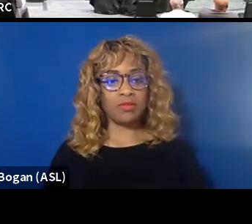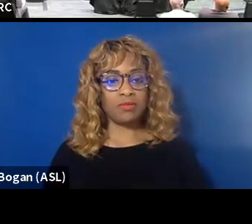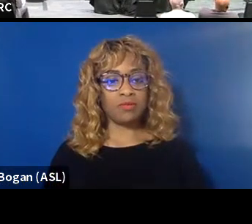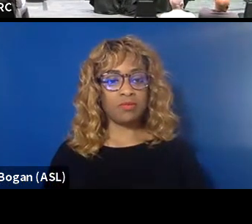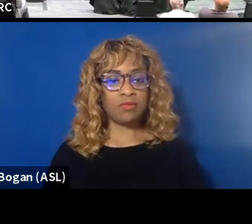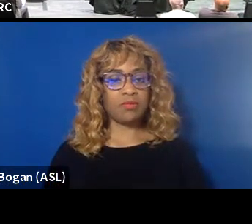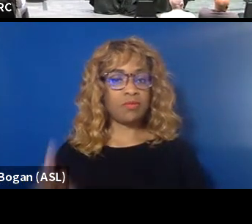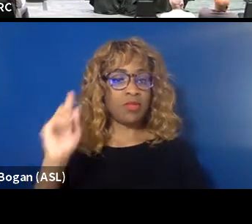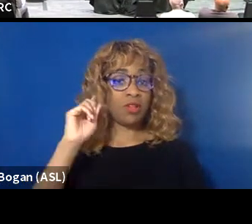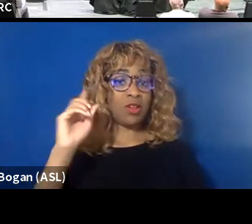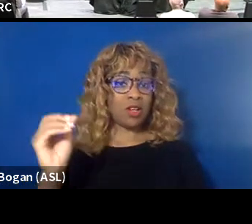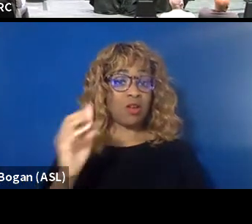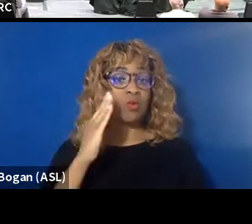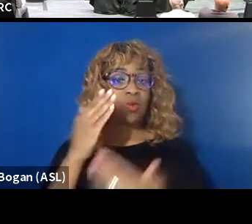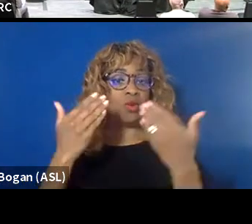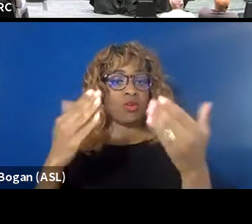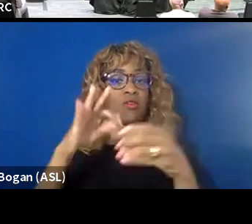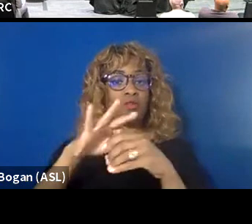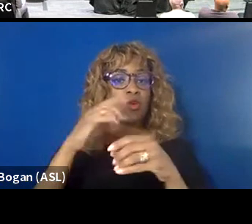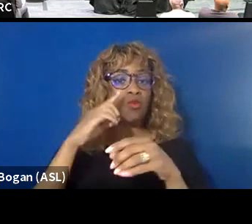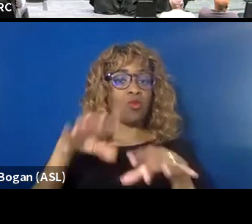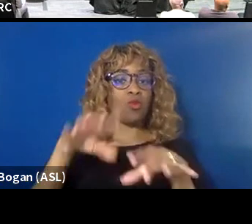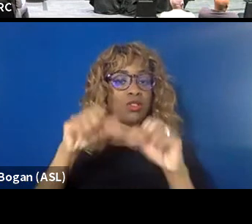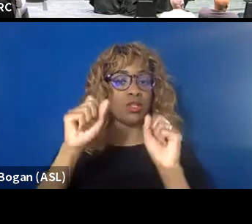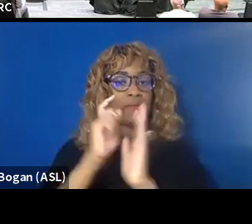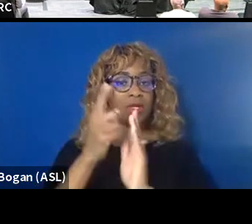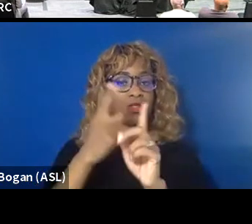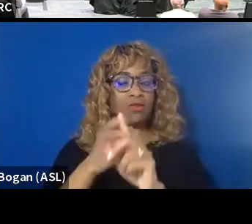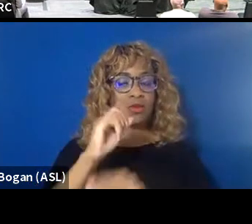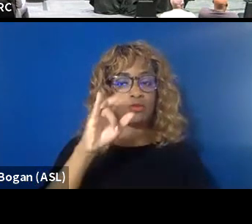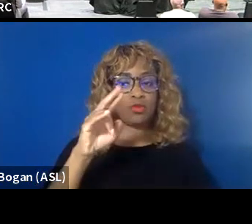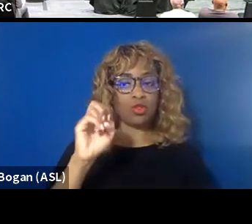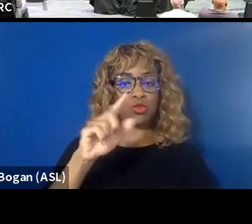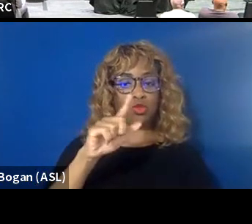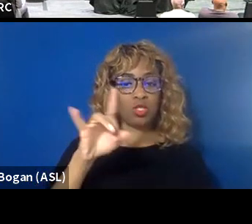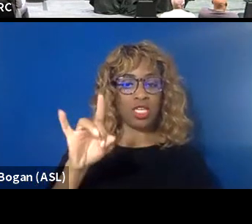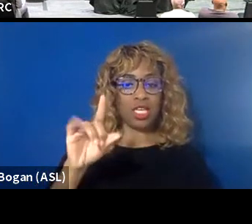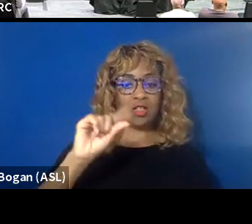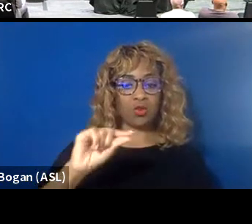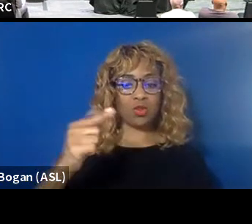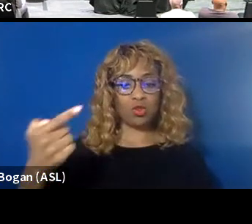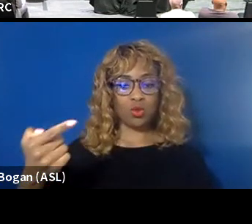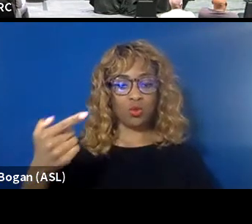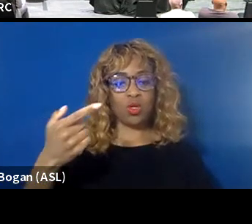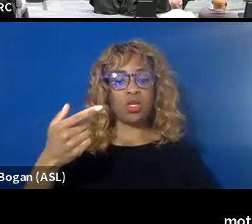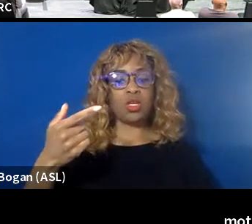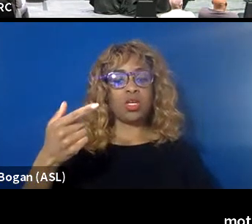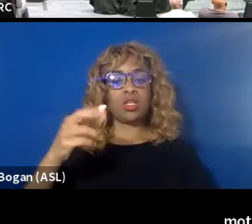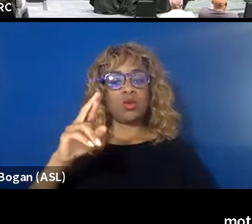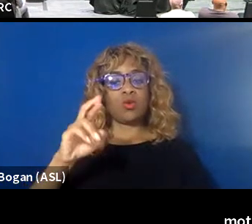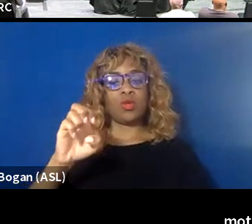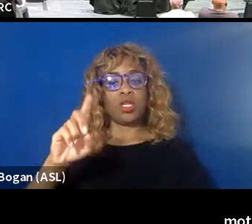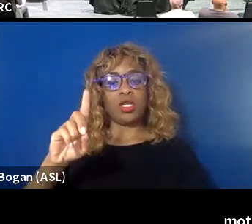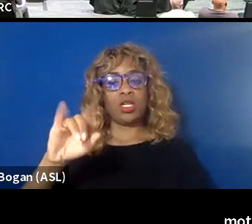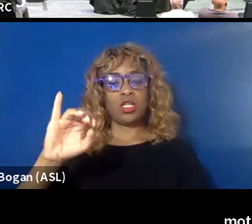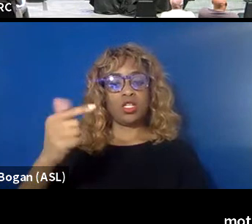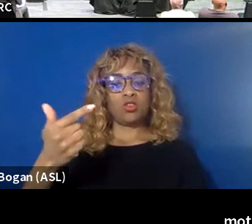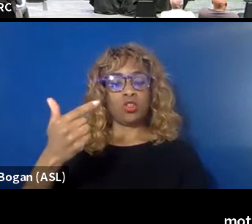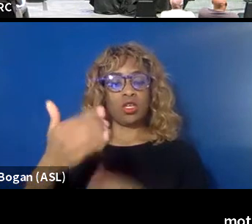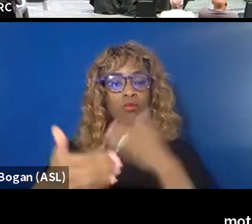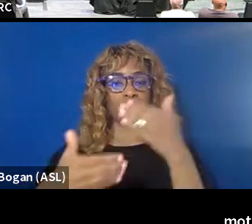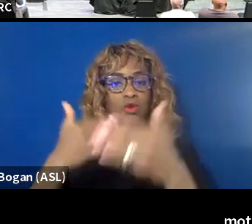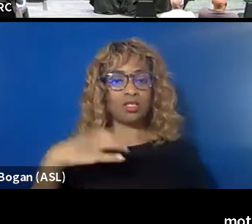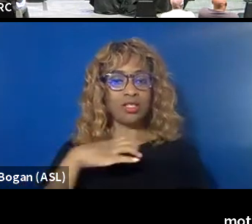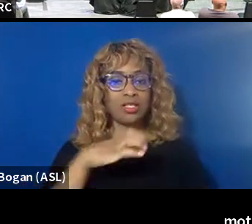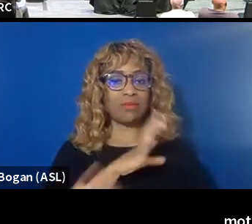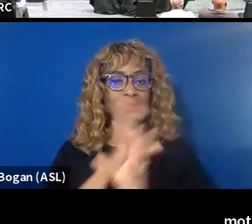Hearing none, we will now vote on the motion to adopt the minutes of the June 28th, 2021 Redistricting Process Committee meeting. All in favor,